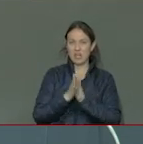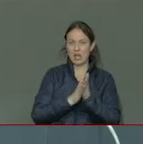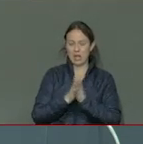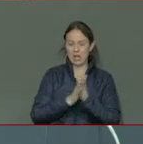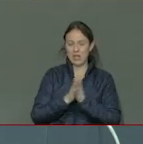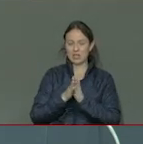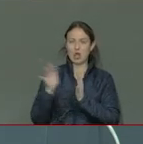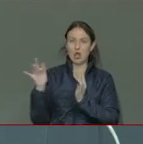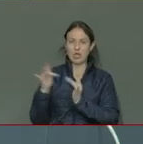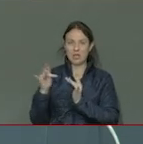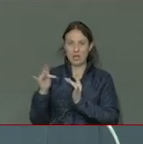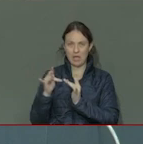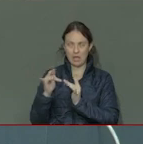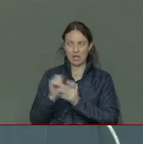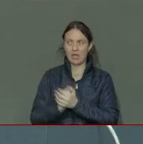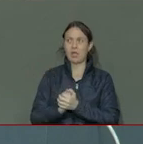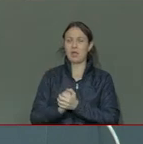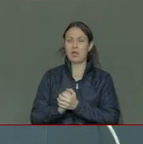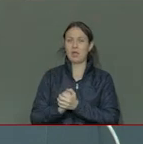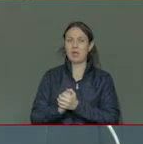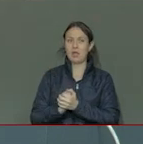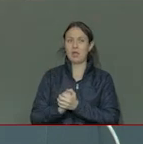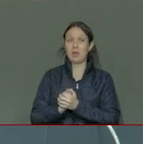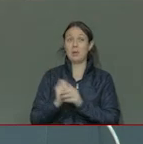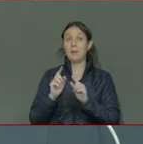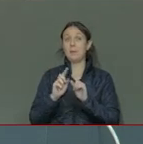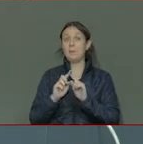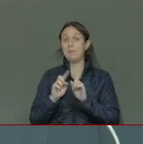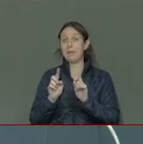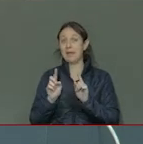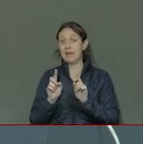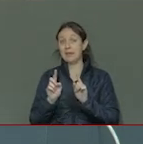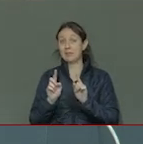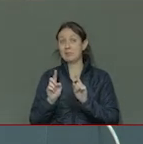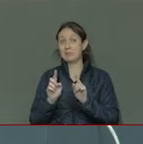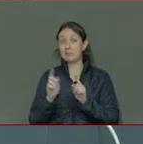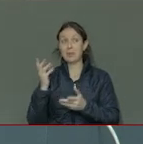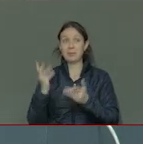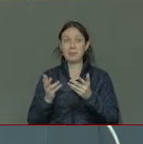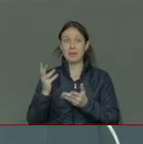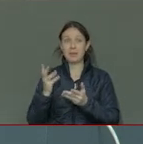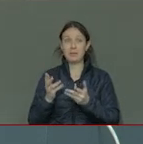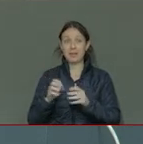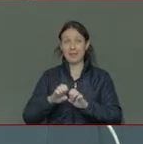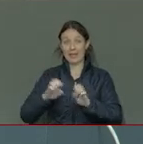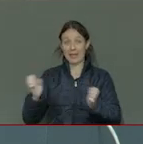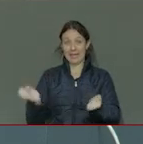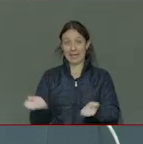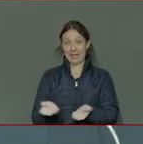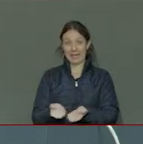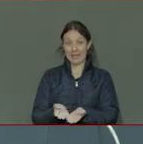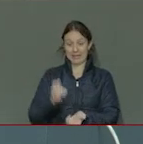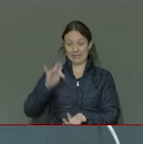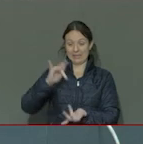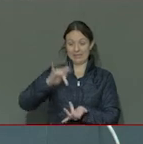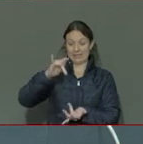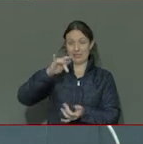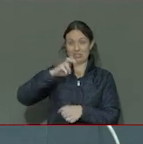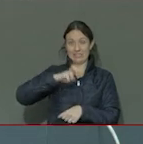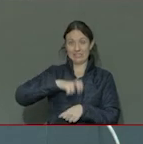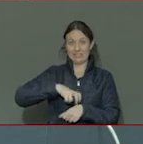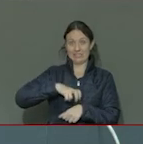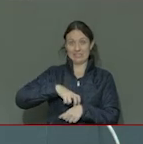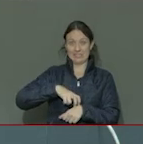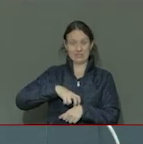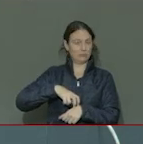contact. But it's not necessary to touch the earth to be attracted to the earth.